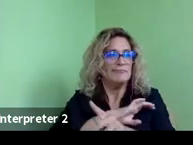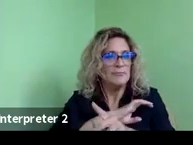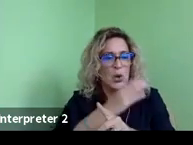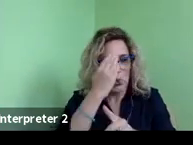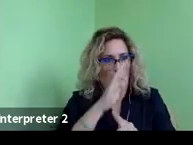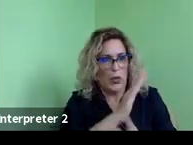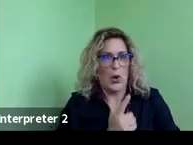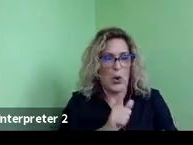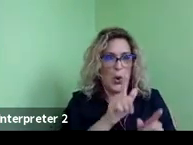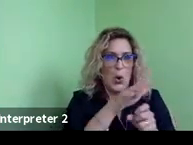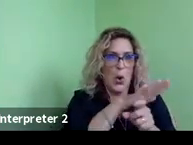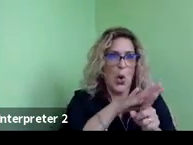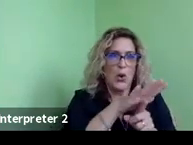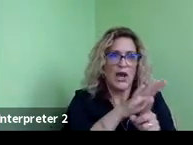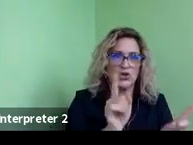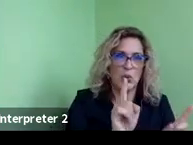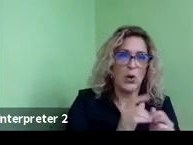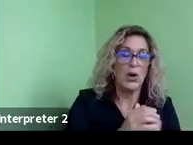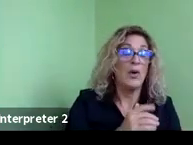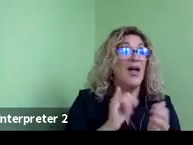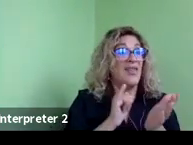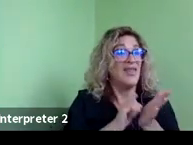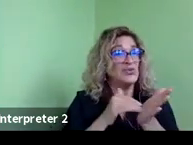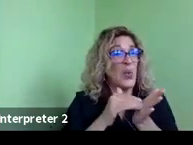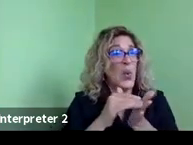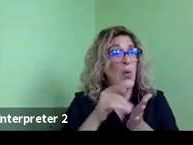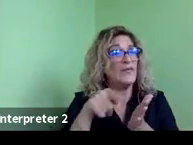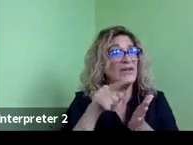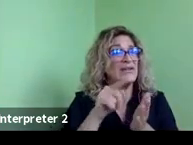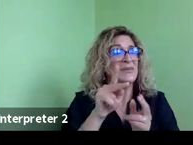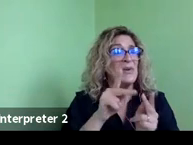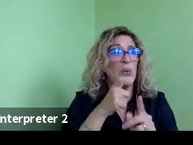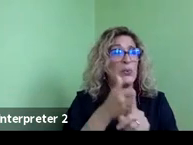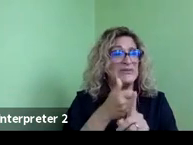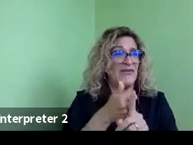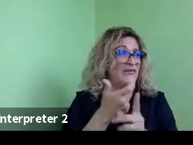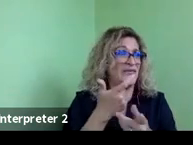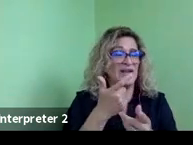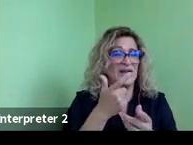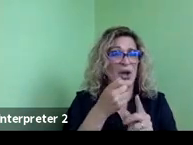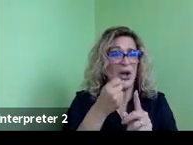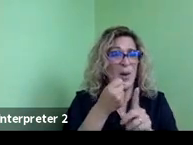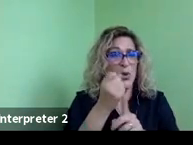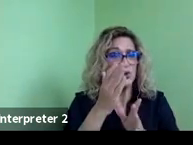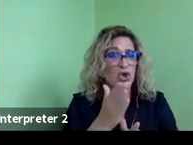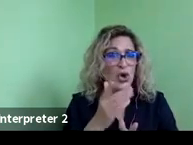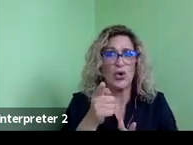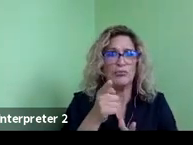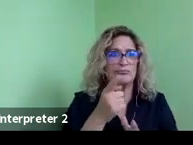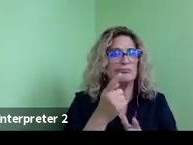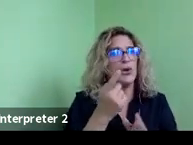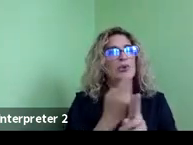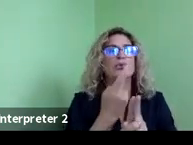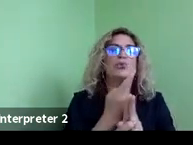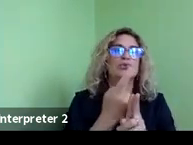abusers often file missing persons reports. This is a way they try to track down a victim's location. They engage law enforcement to help